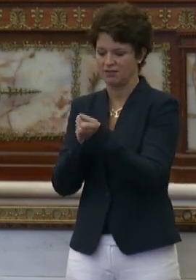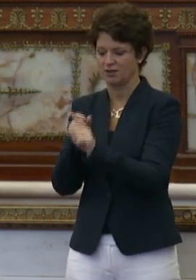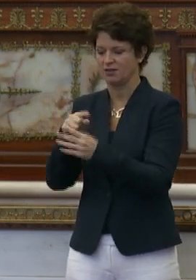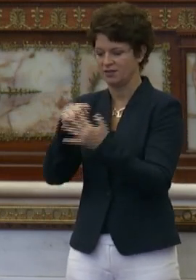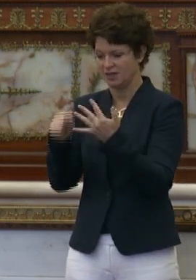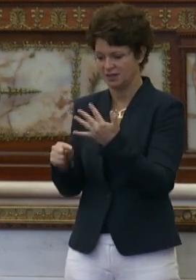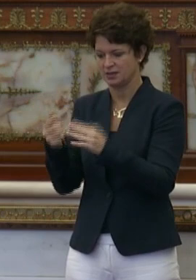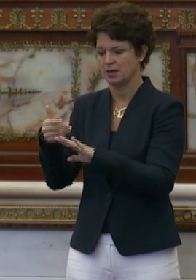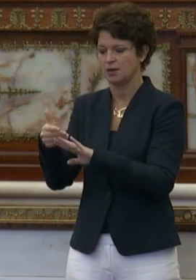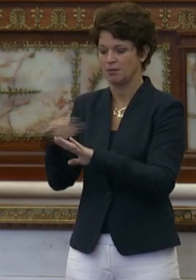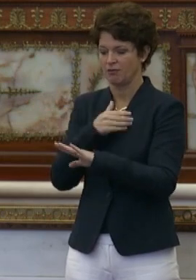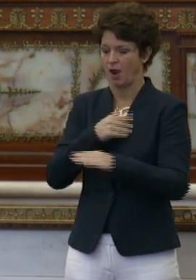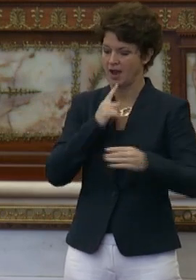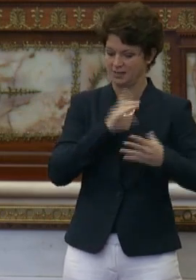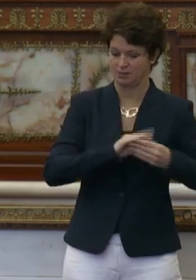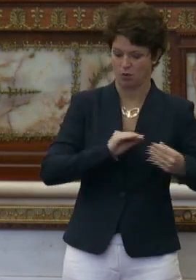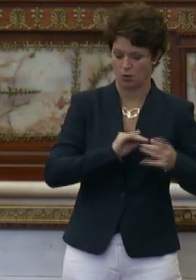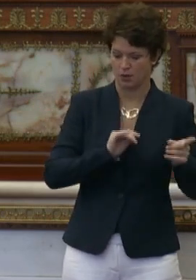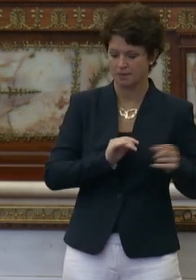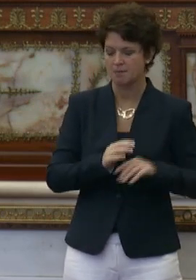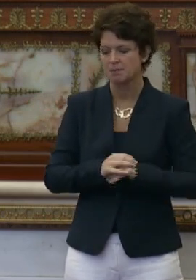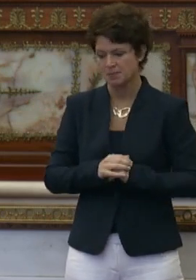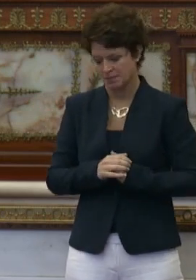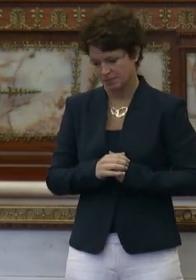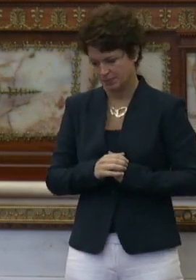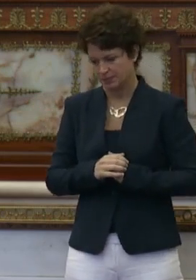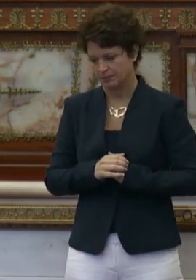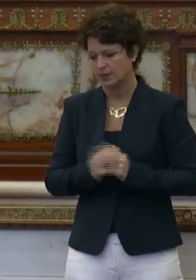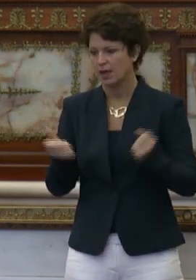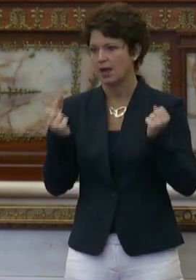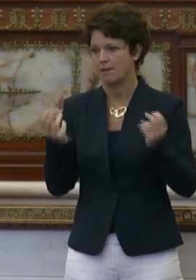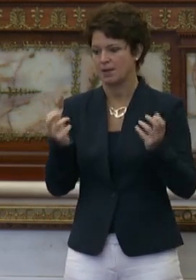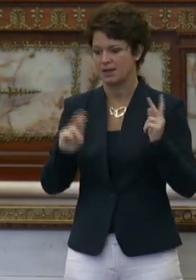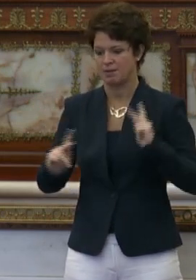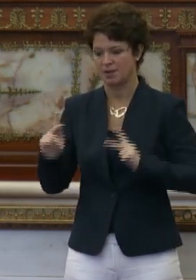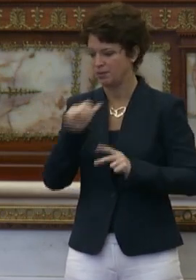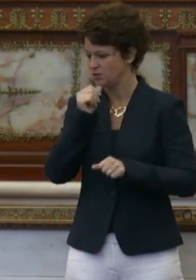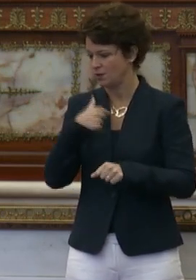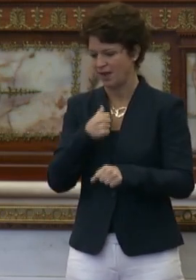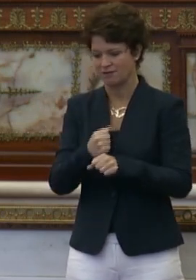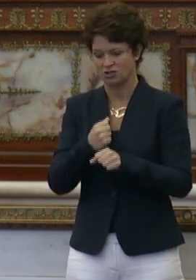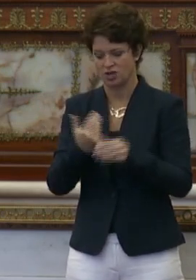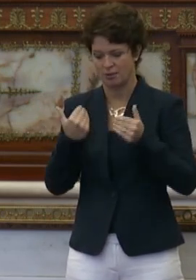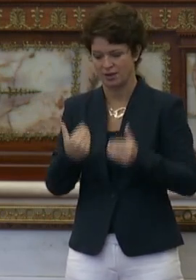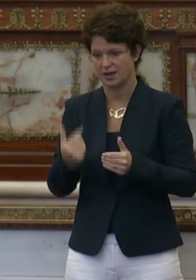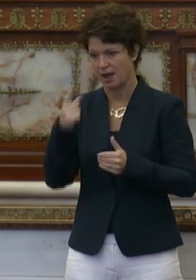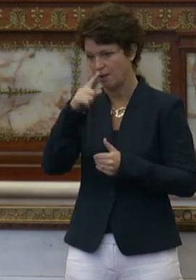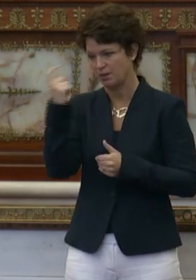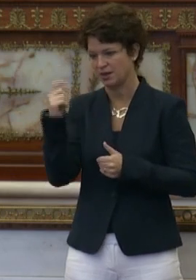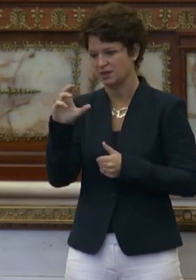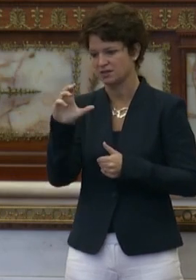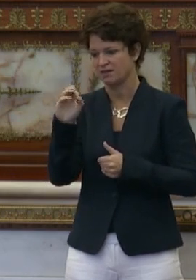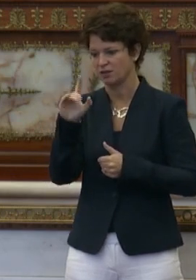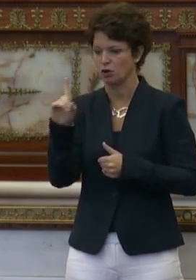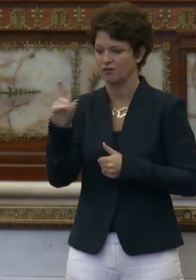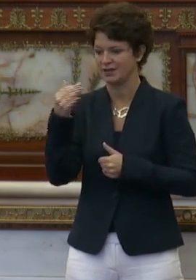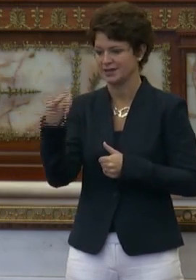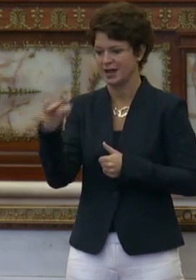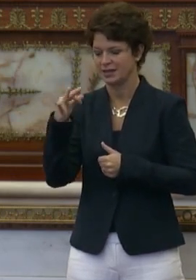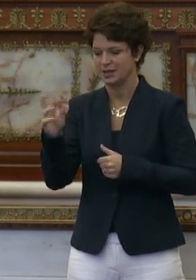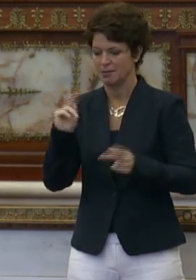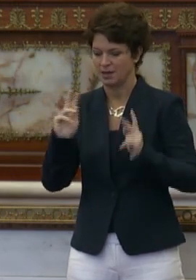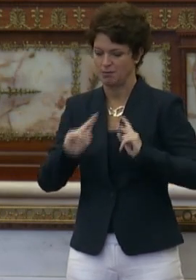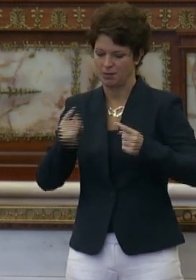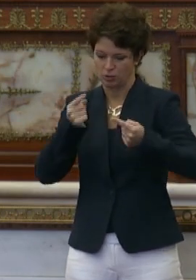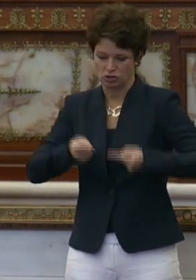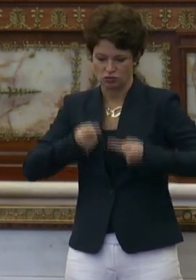before me. With the amount of people that are unemployed as a result of COVID-19, a lot of people are